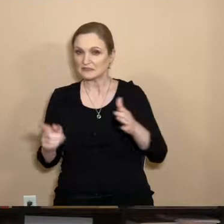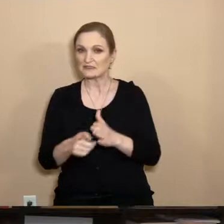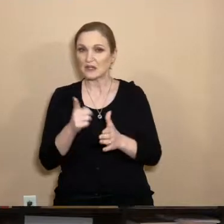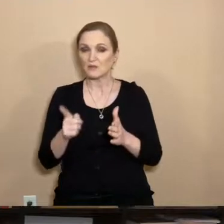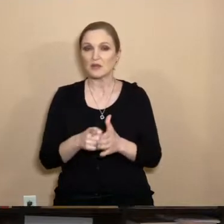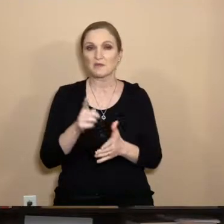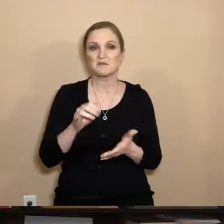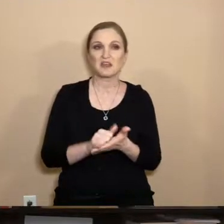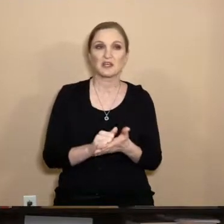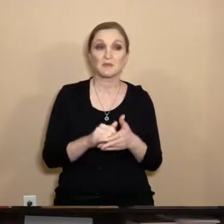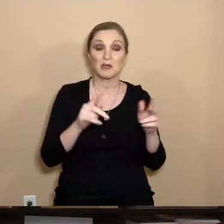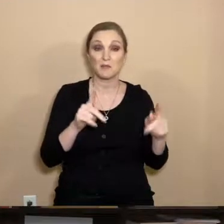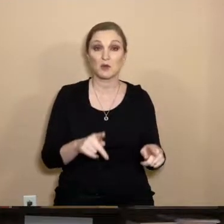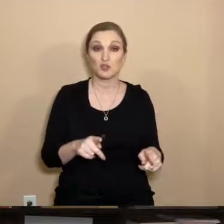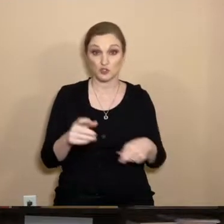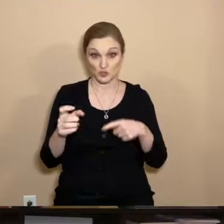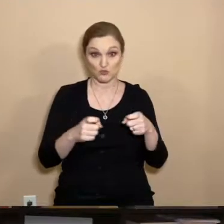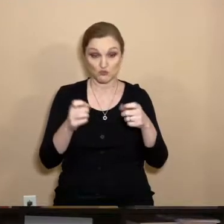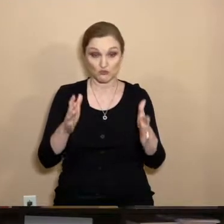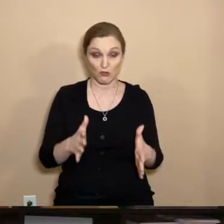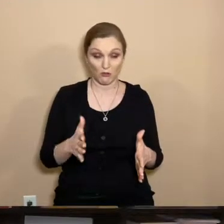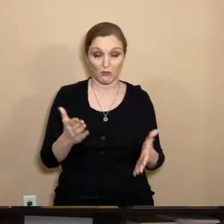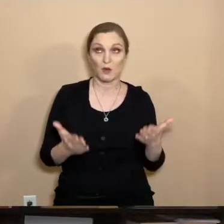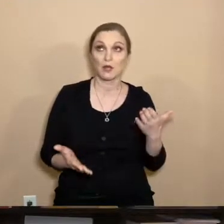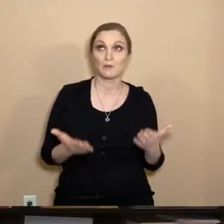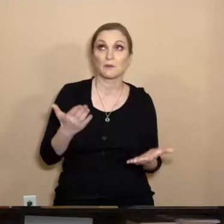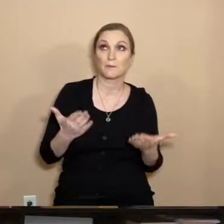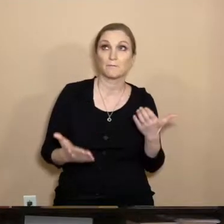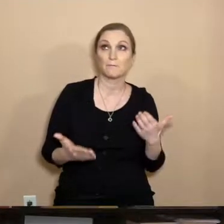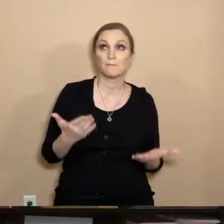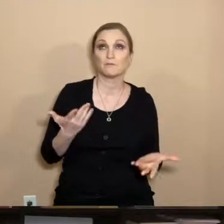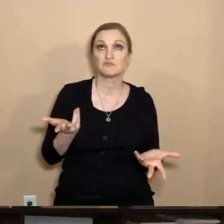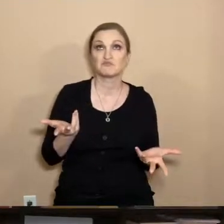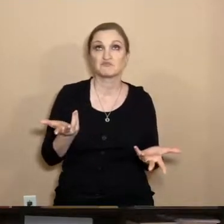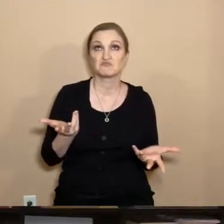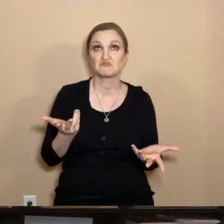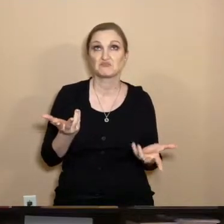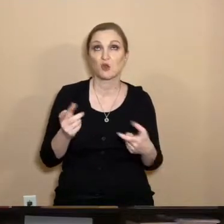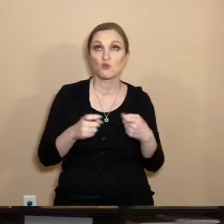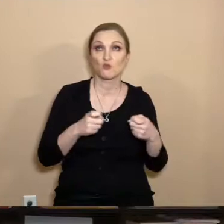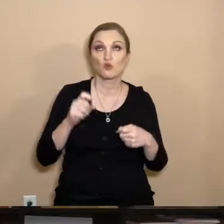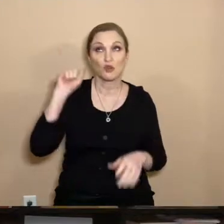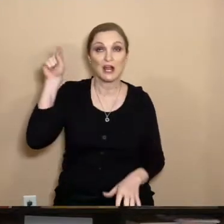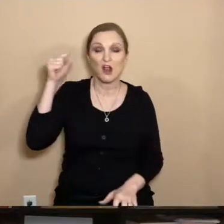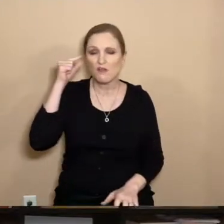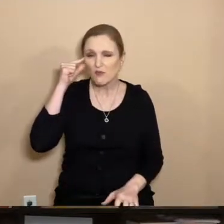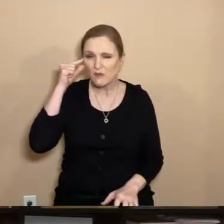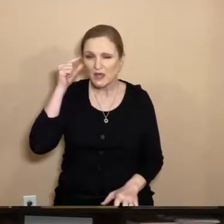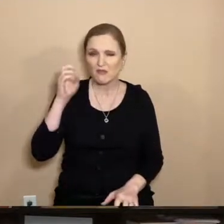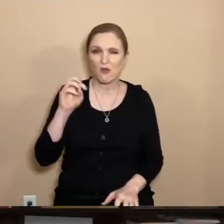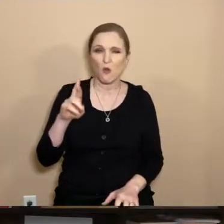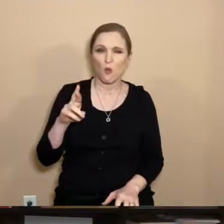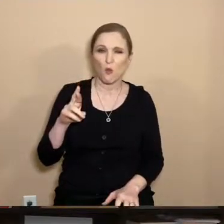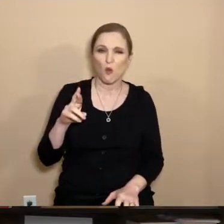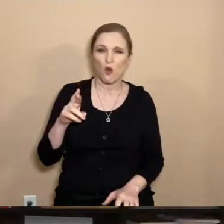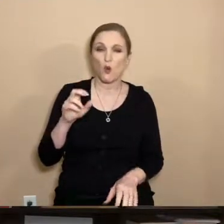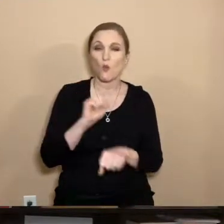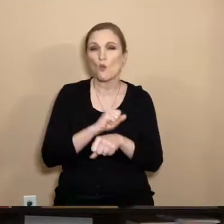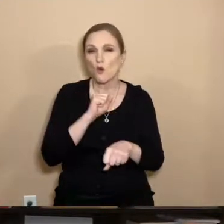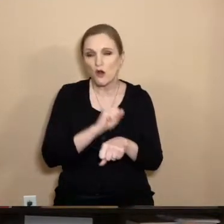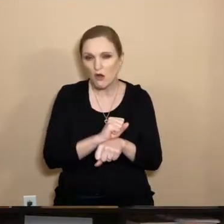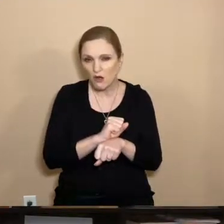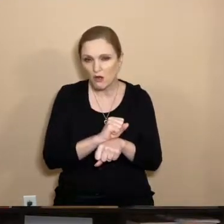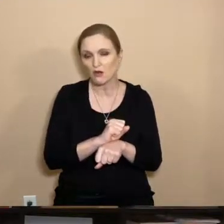be individuals who are in charge, whether they're, rulers in a governmental level or rulers in a work